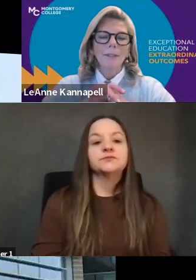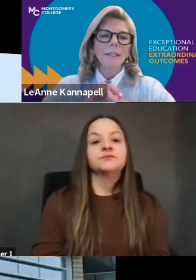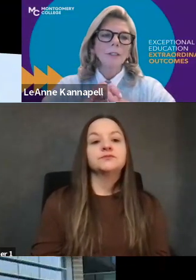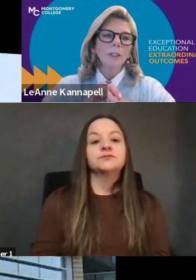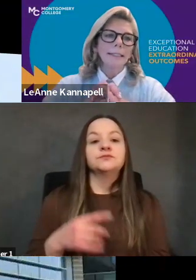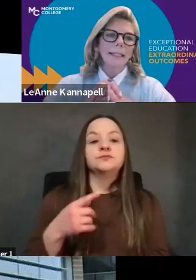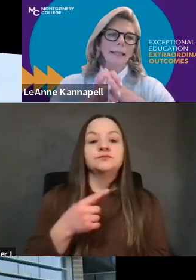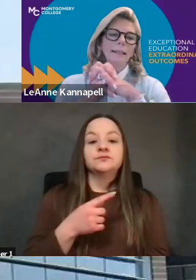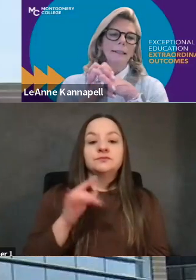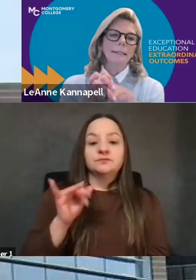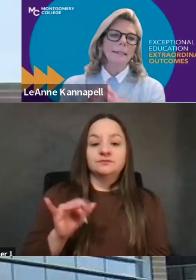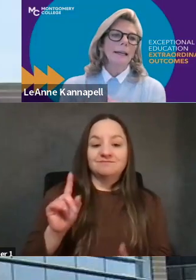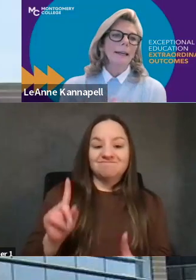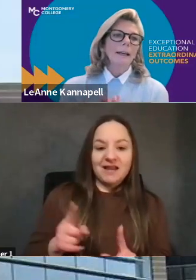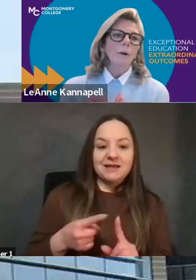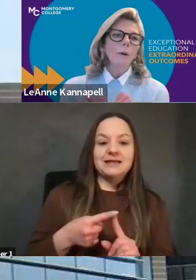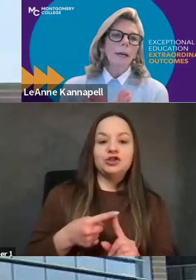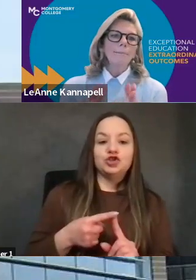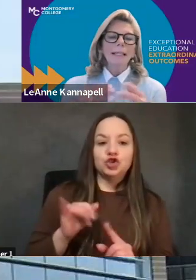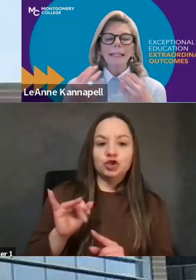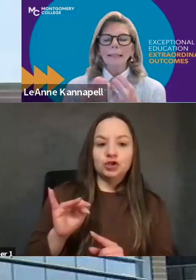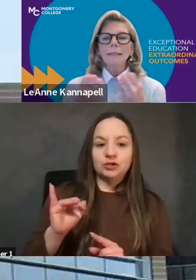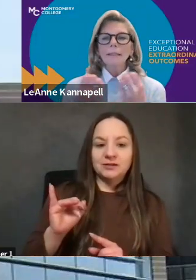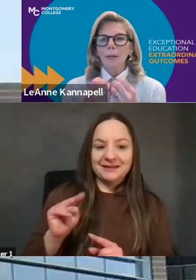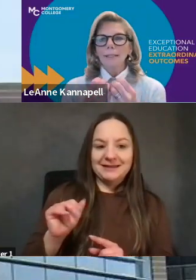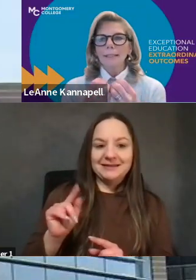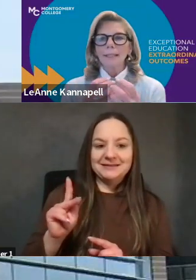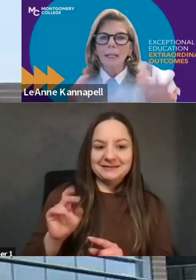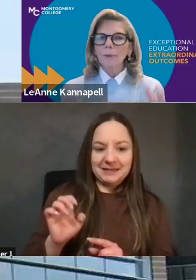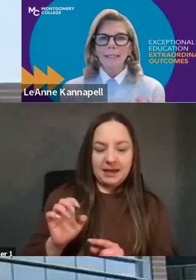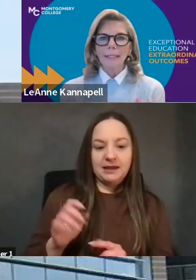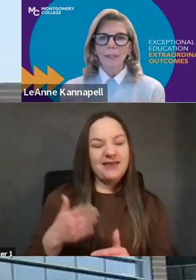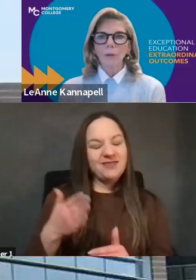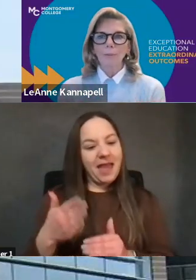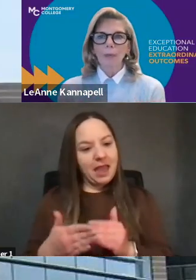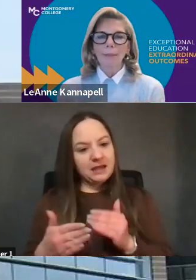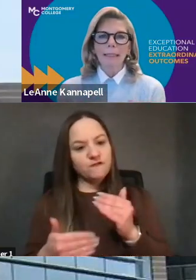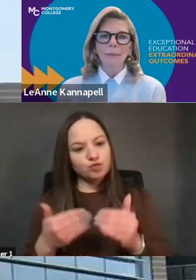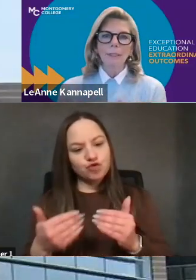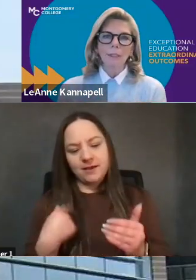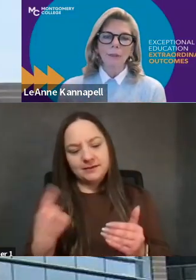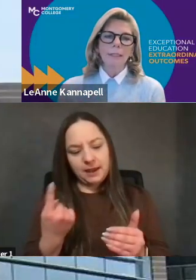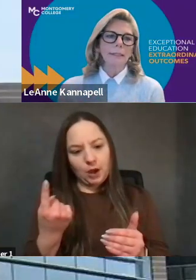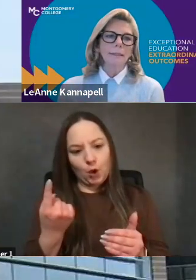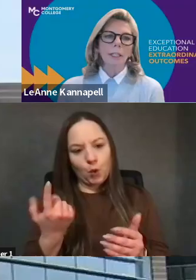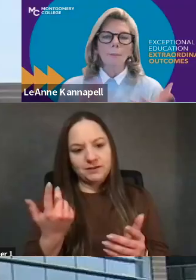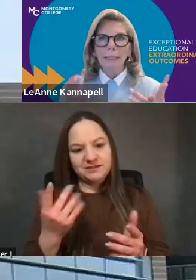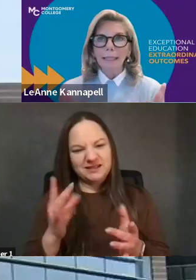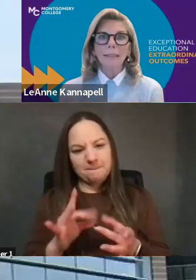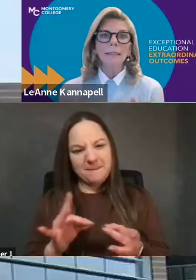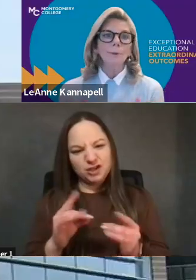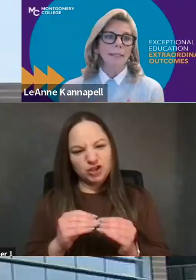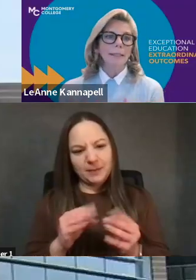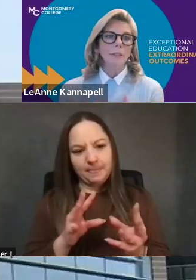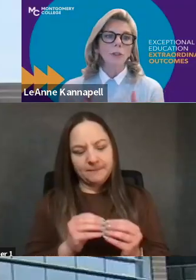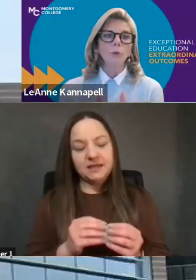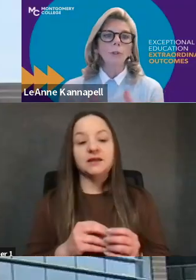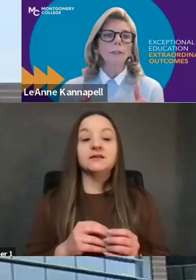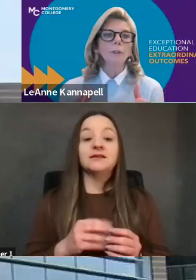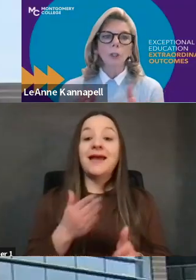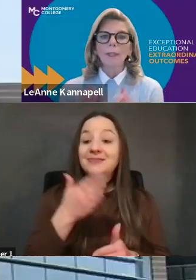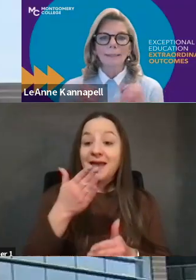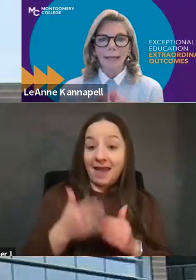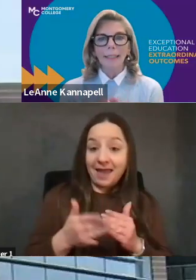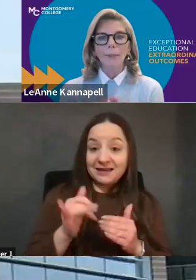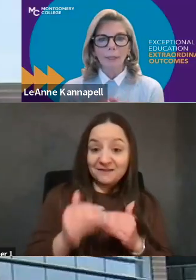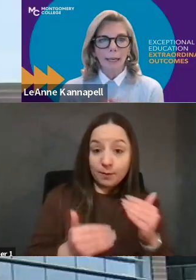Okay, so the initial intake, it's by the end of the process, and I always say this too in my meetings with students is, by the end of the process, you